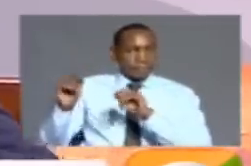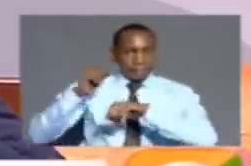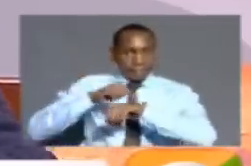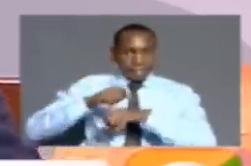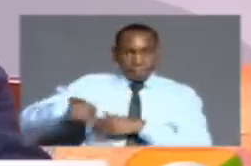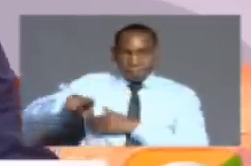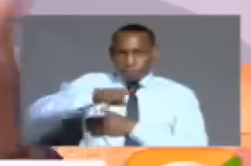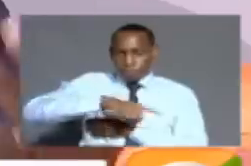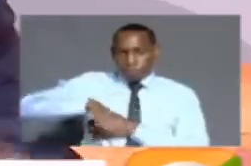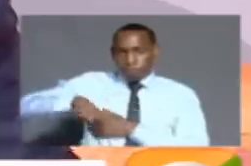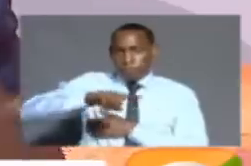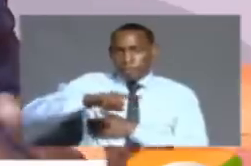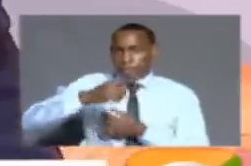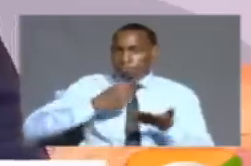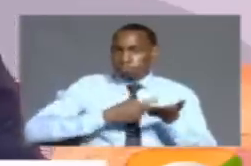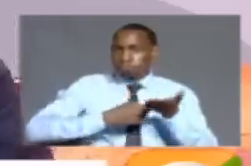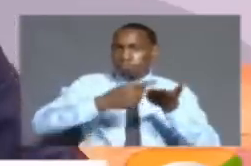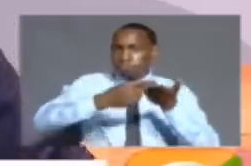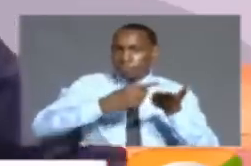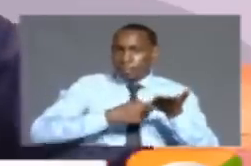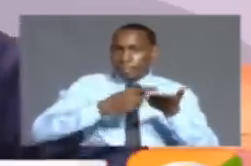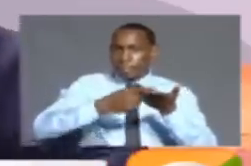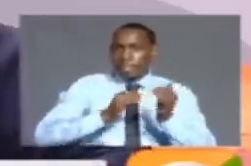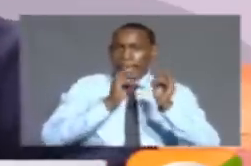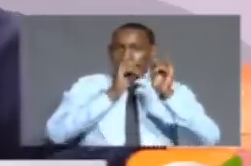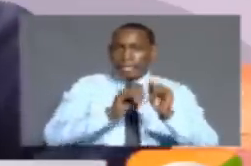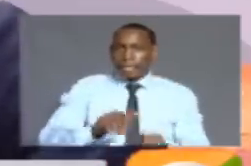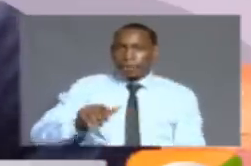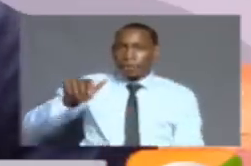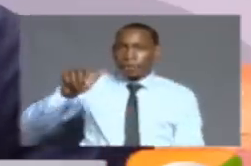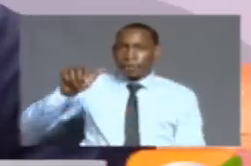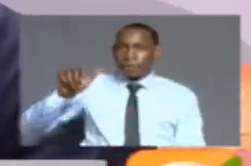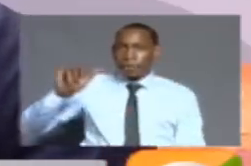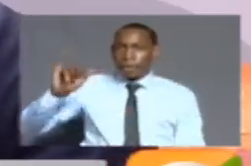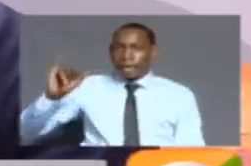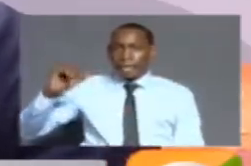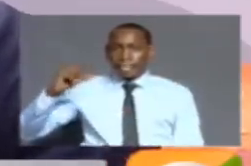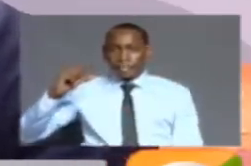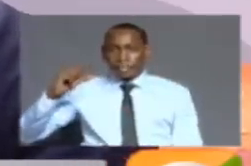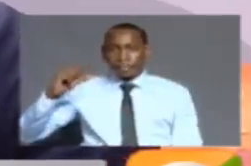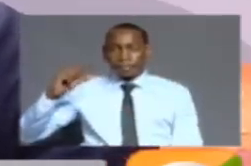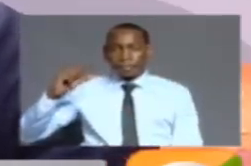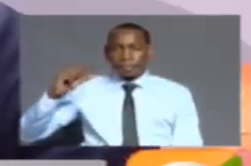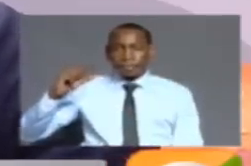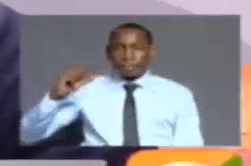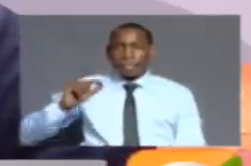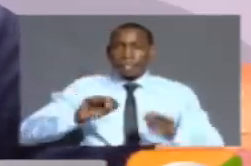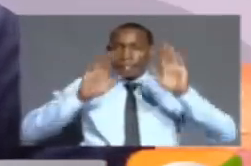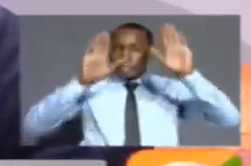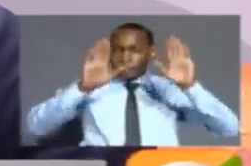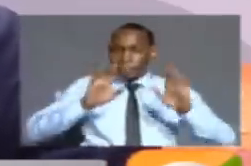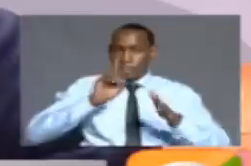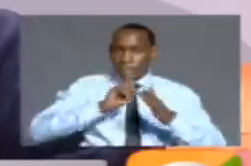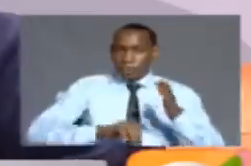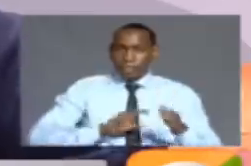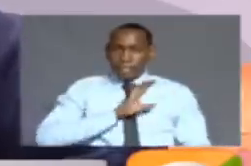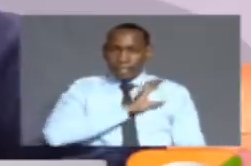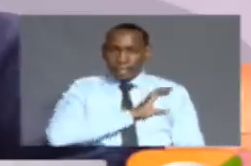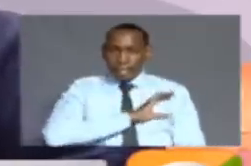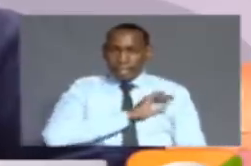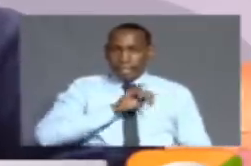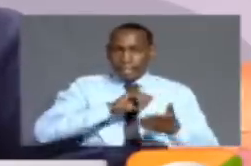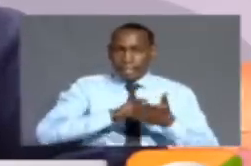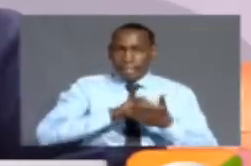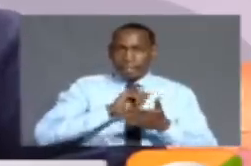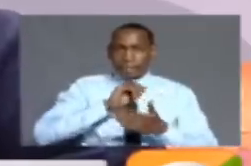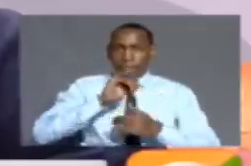were talking about the new AG, one of the key elements or other characteristics that